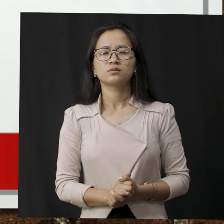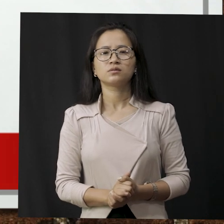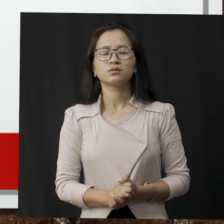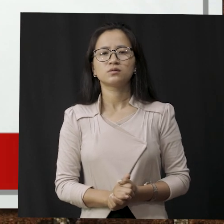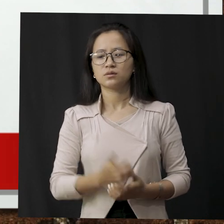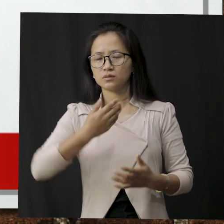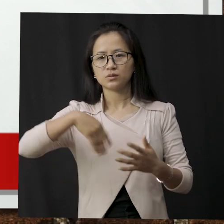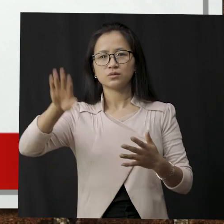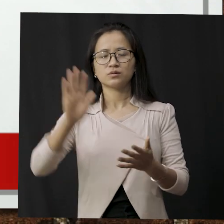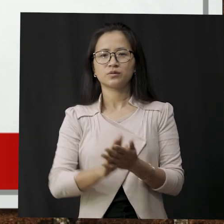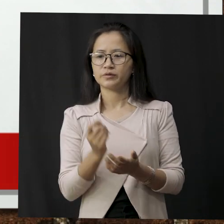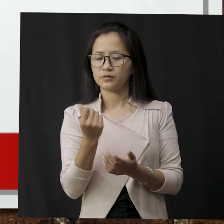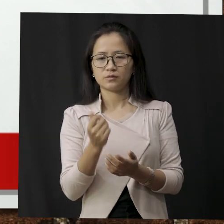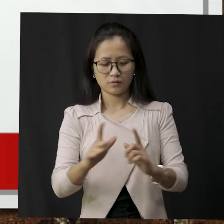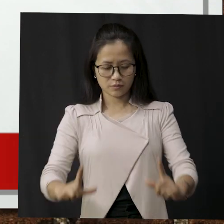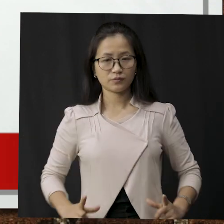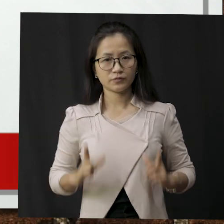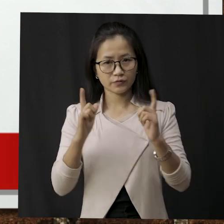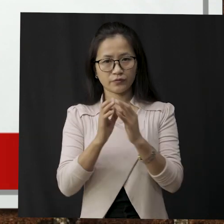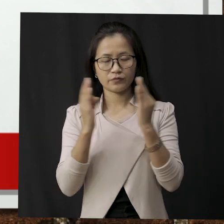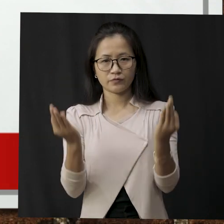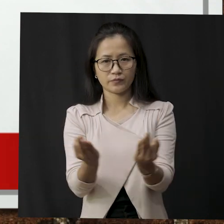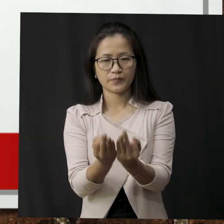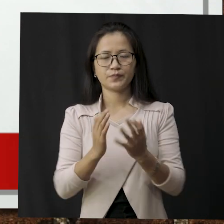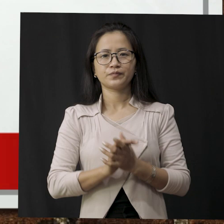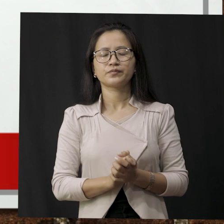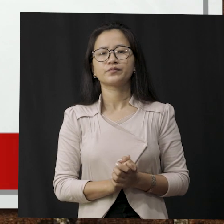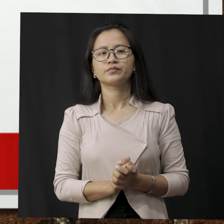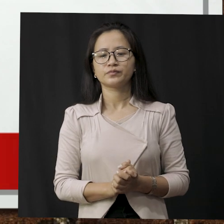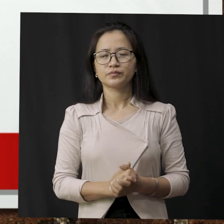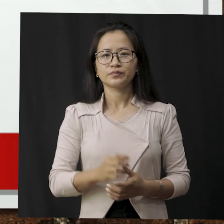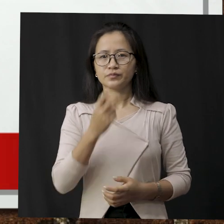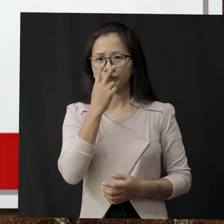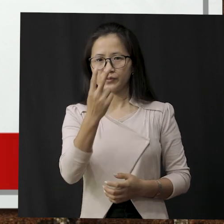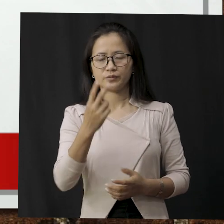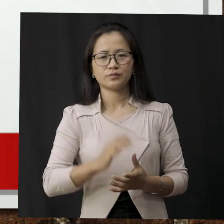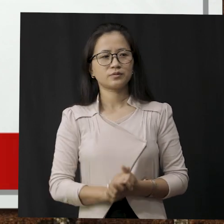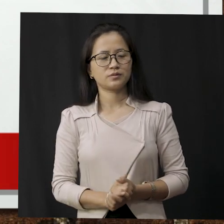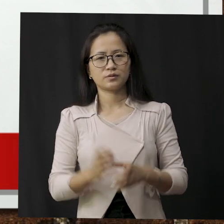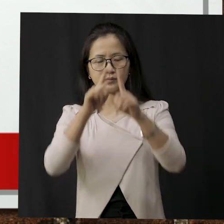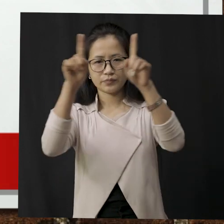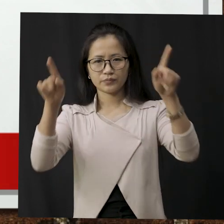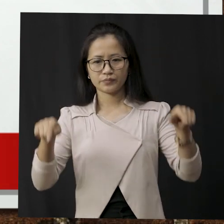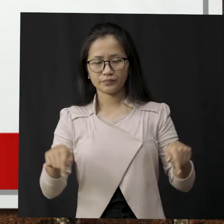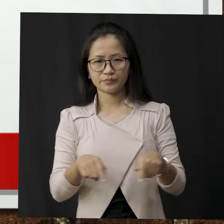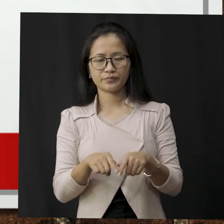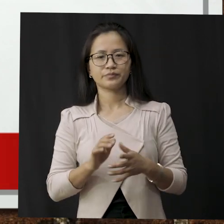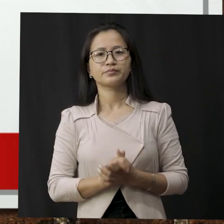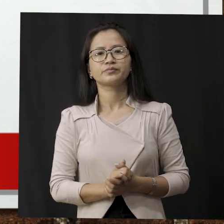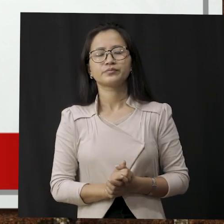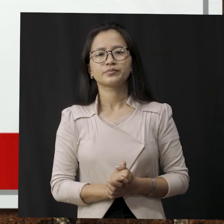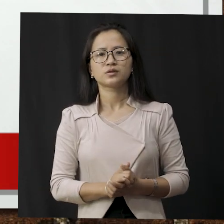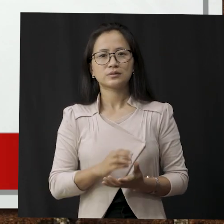out like to earn a living for their family. And now, can you see this one? The picture here